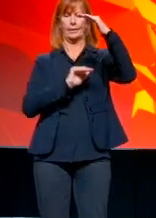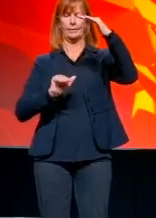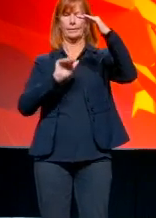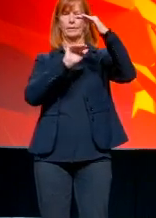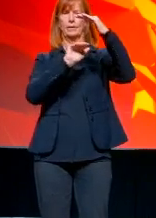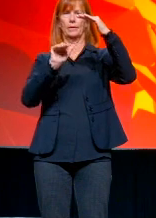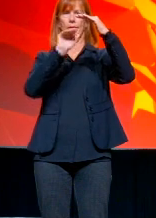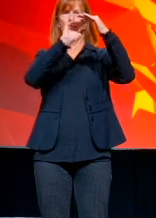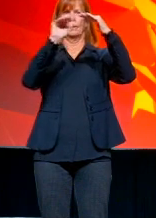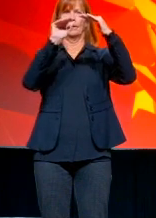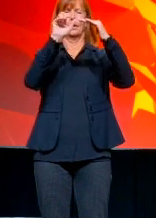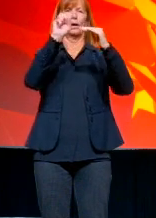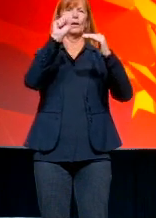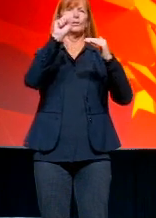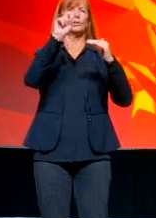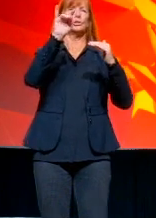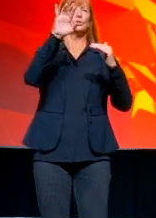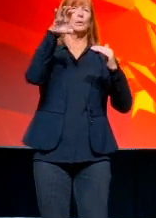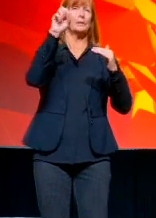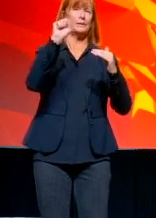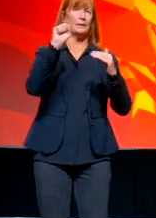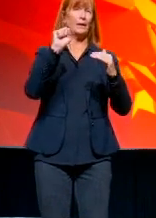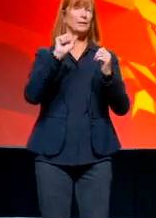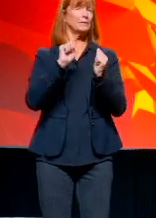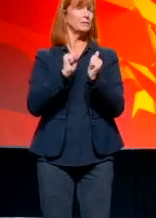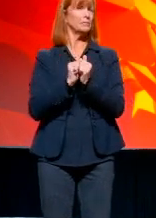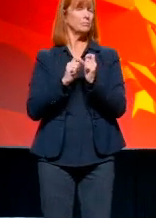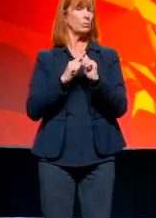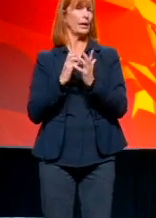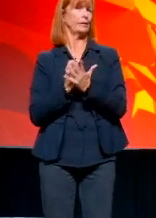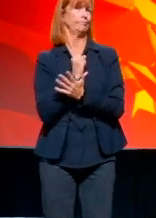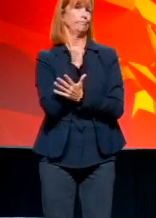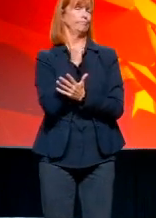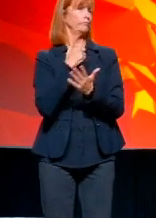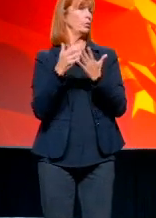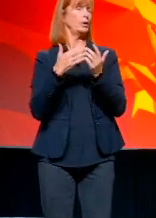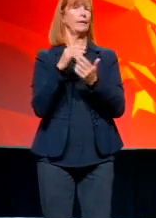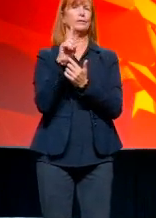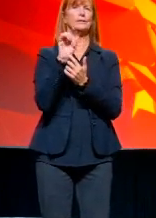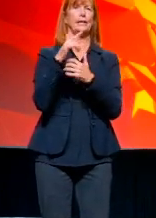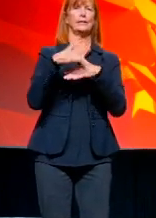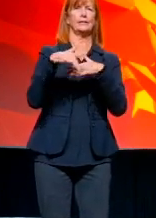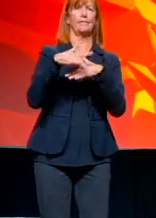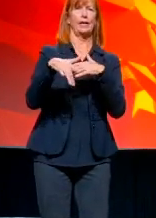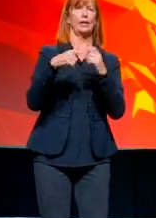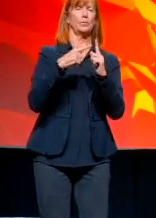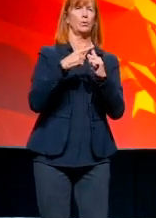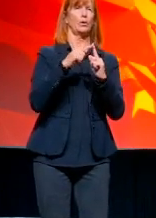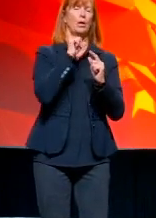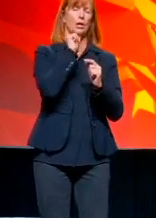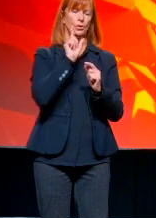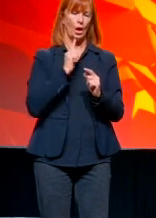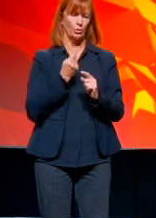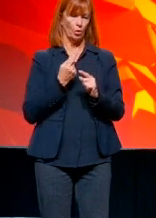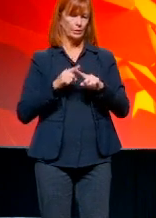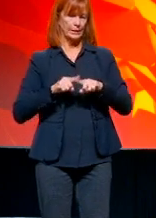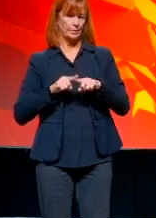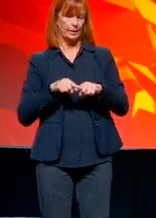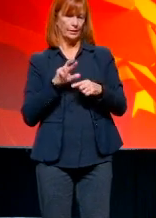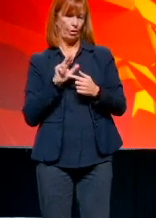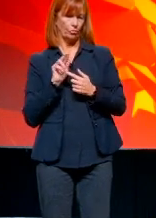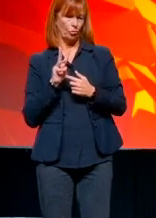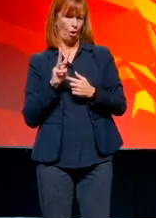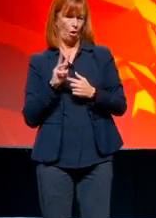to significantly augment the amount of data available compared to only relying on real robot data. And the